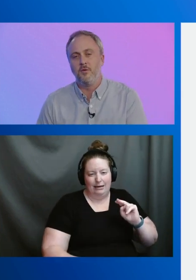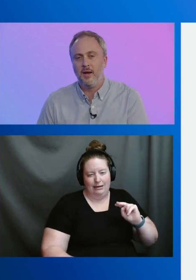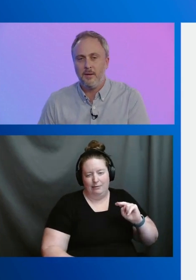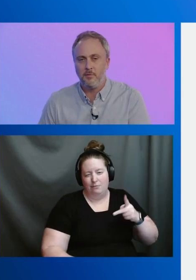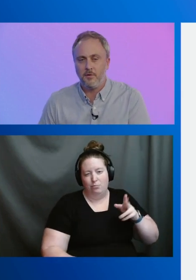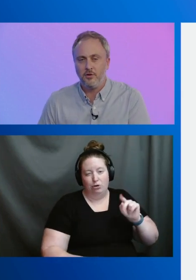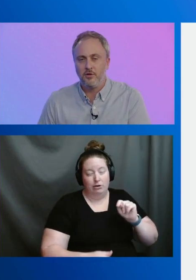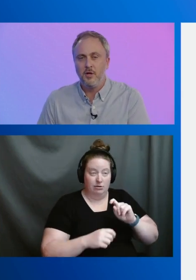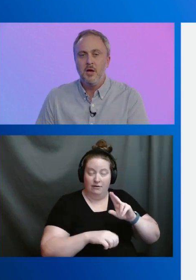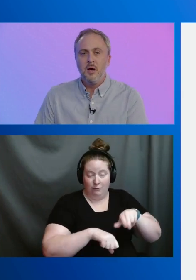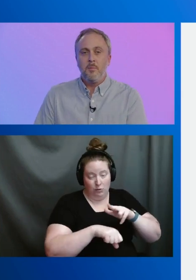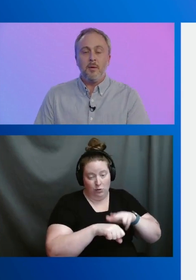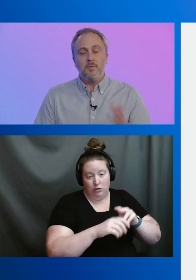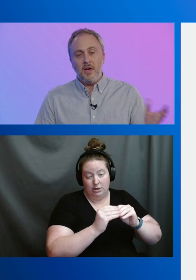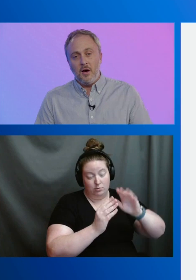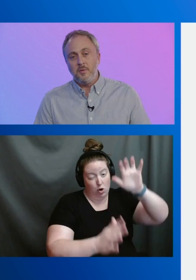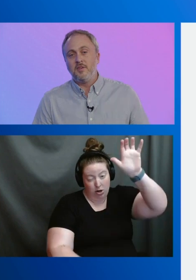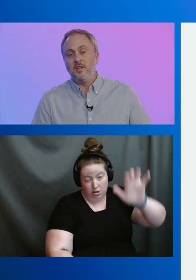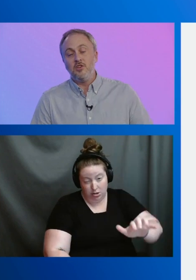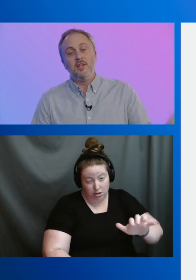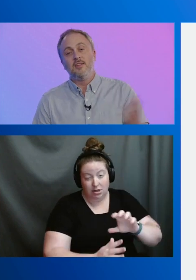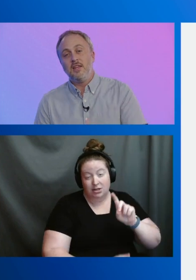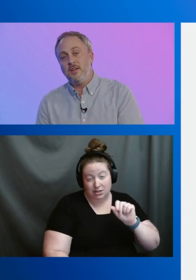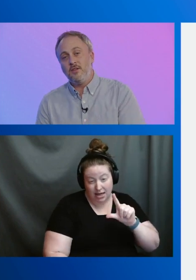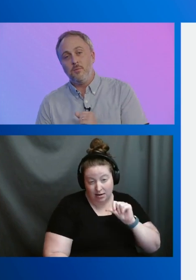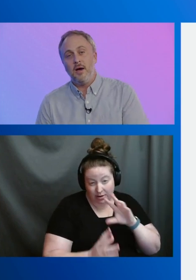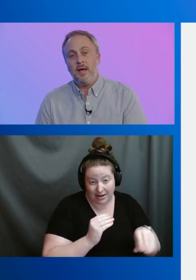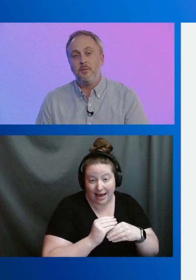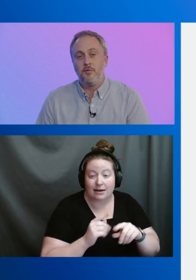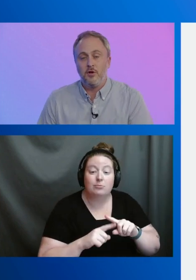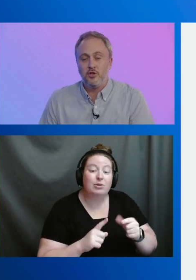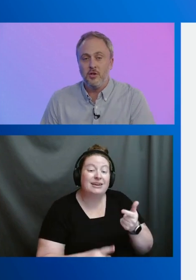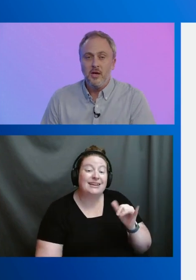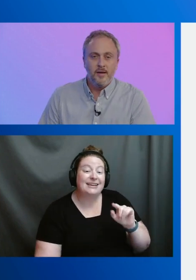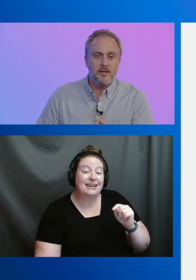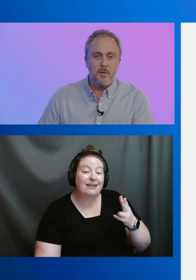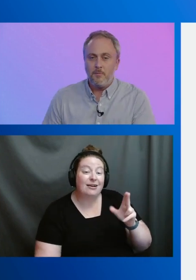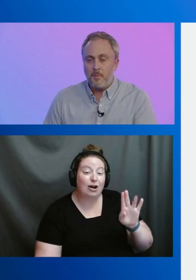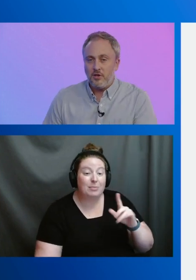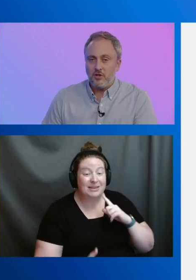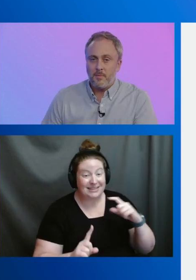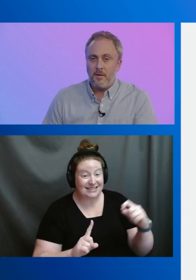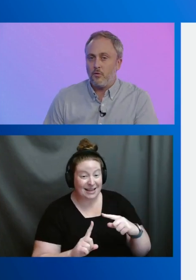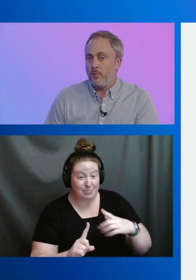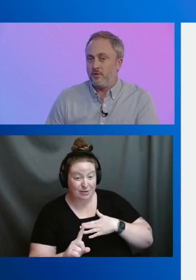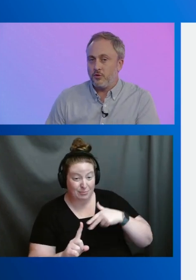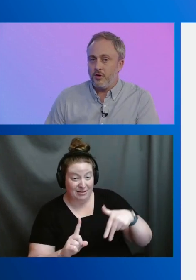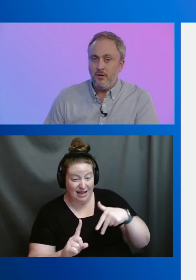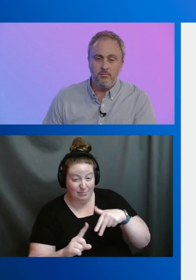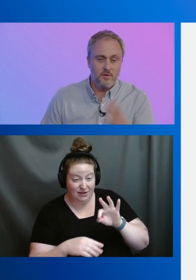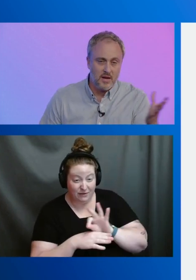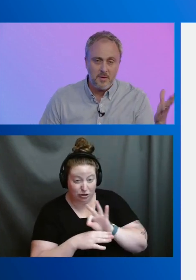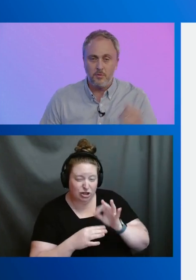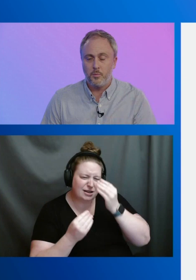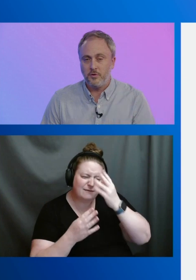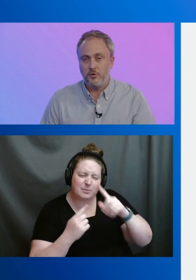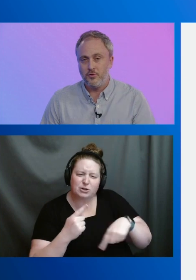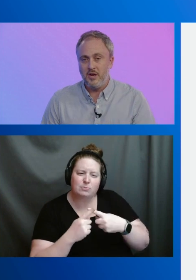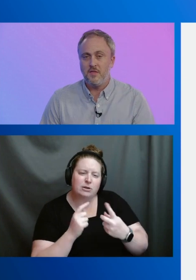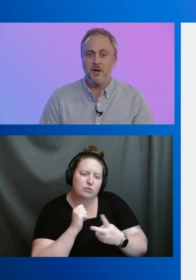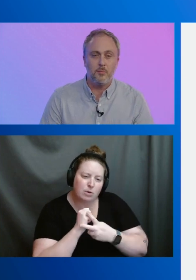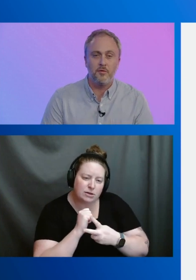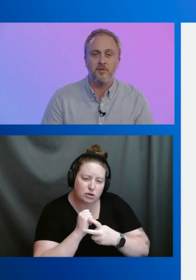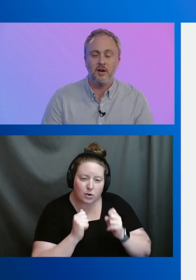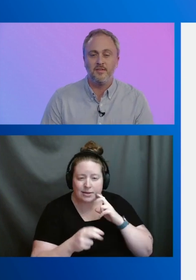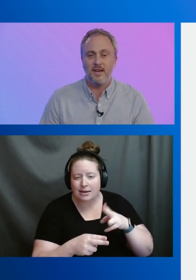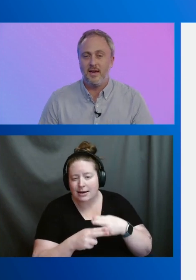posted to our Lambda function. But GitHub is essentially sending to my Lambda function some information about the repository, the name of the repository,